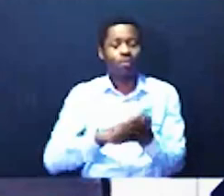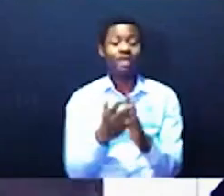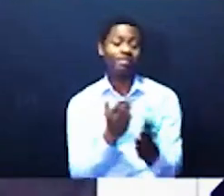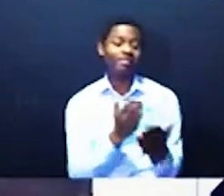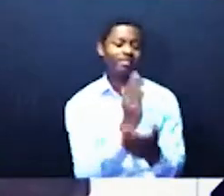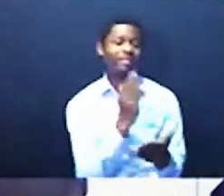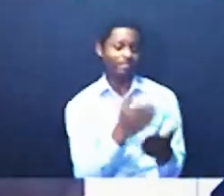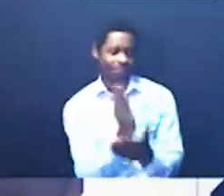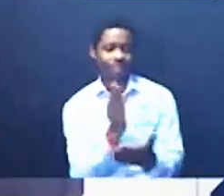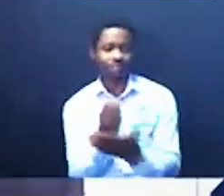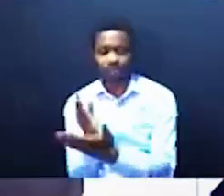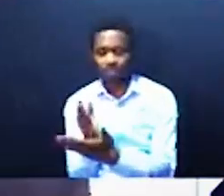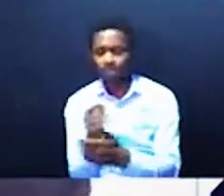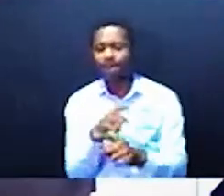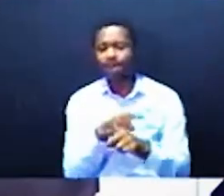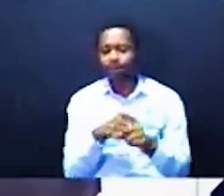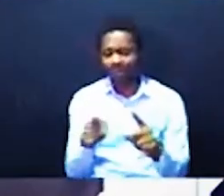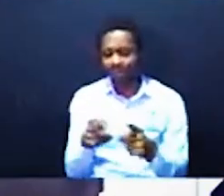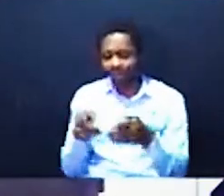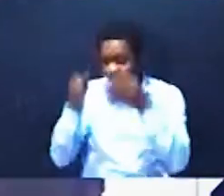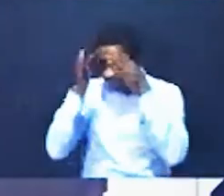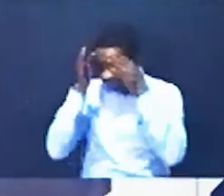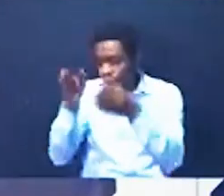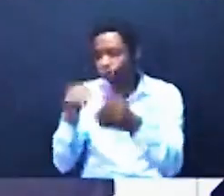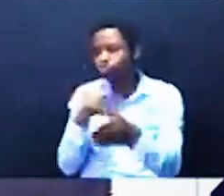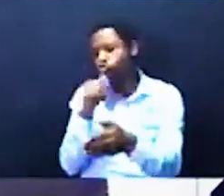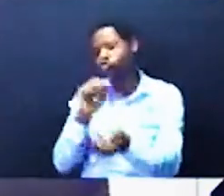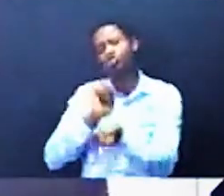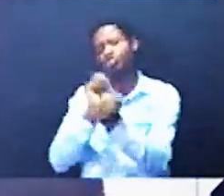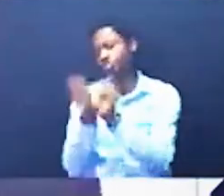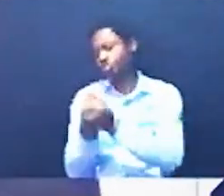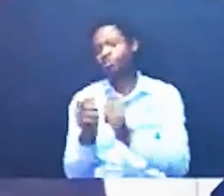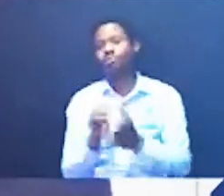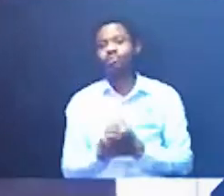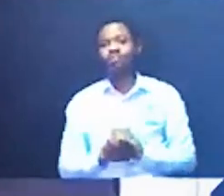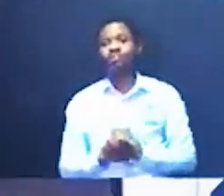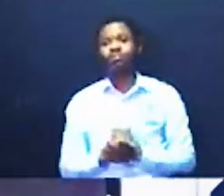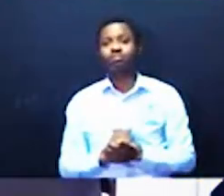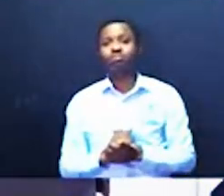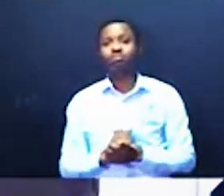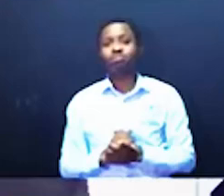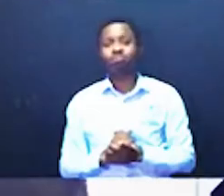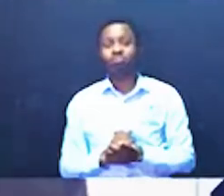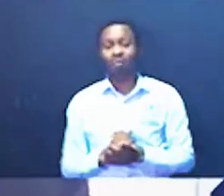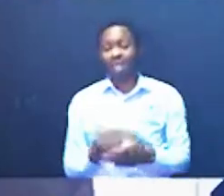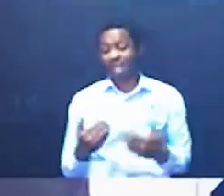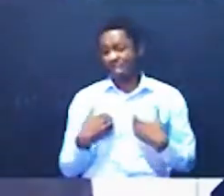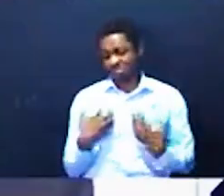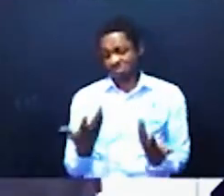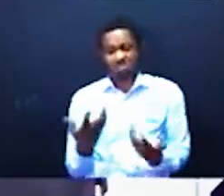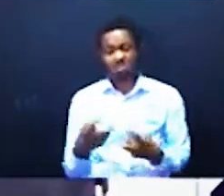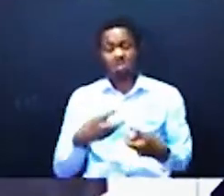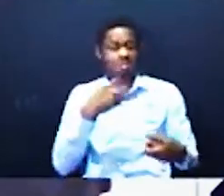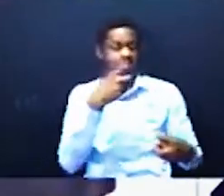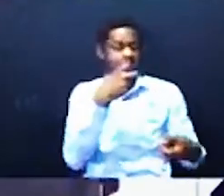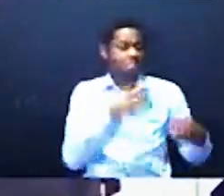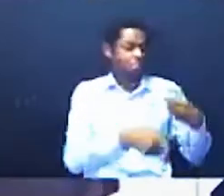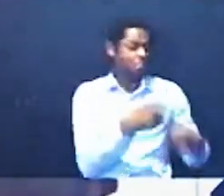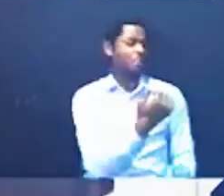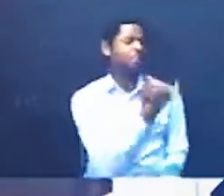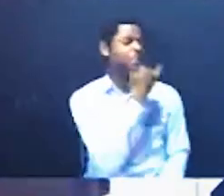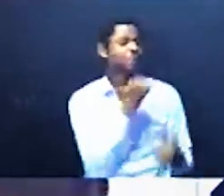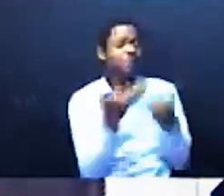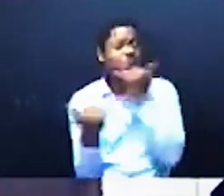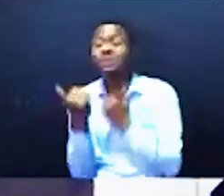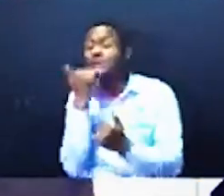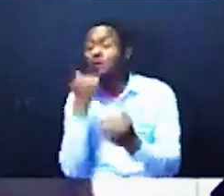the focus does not change. There could be offenses here and there, but 2